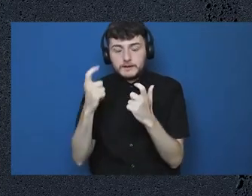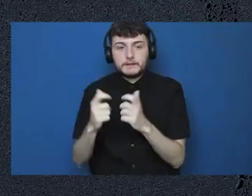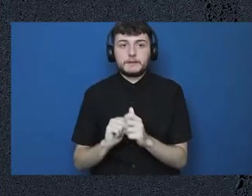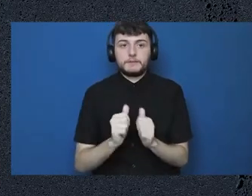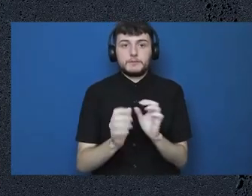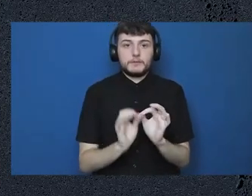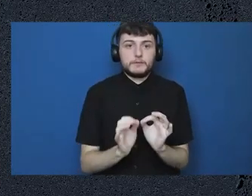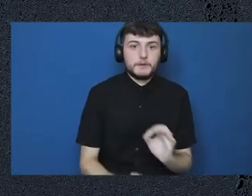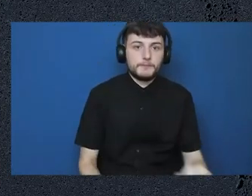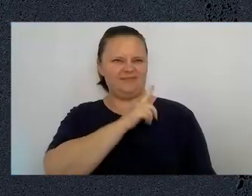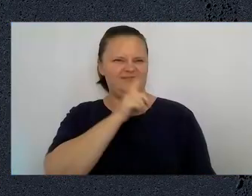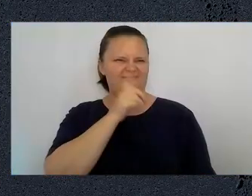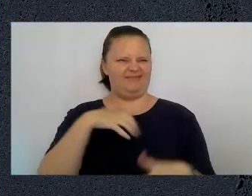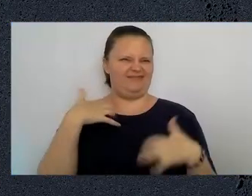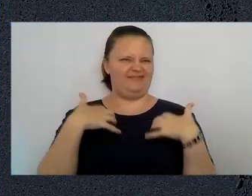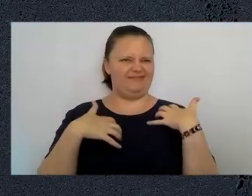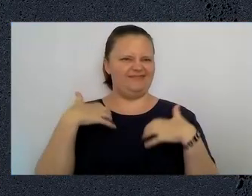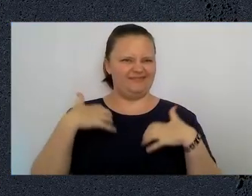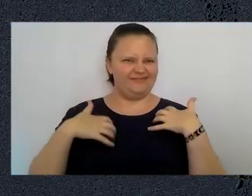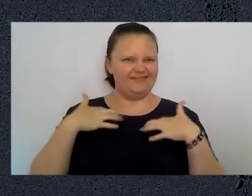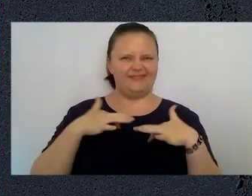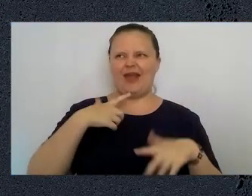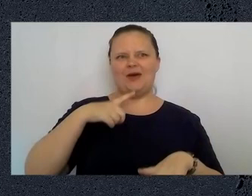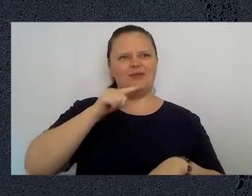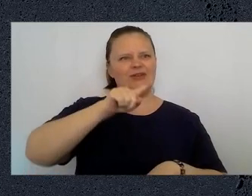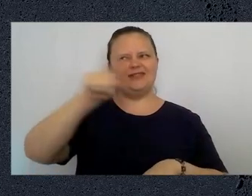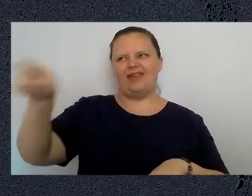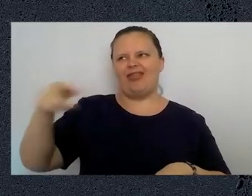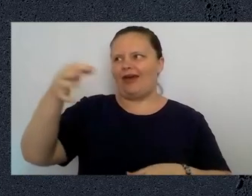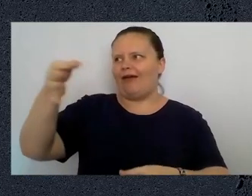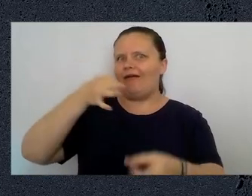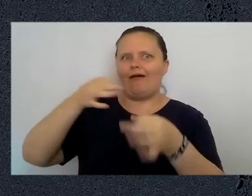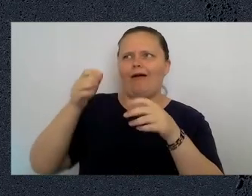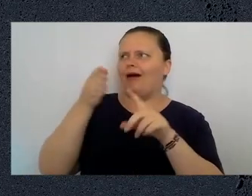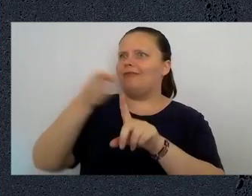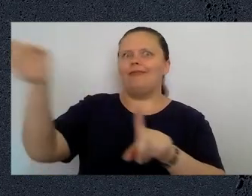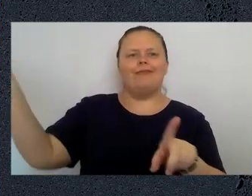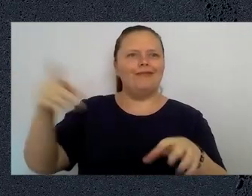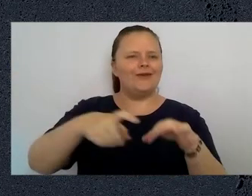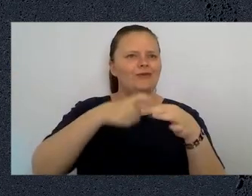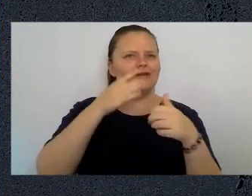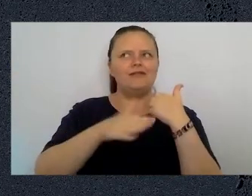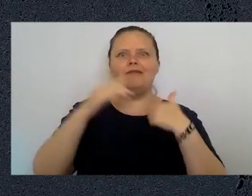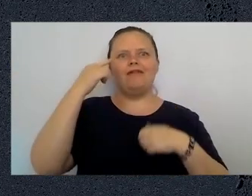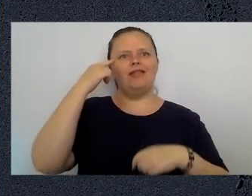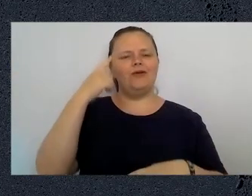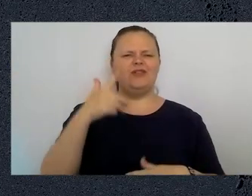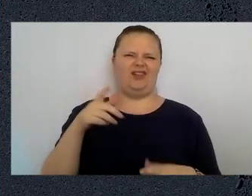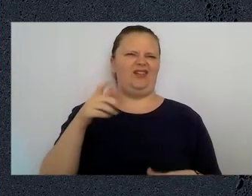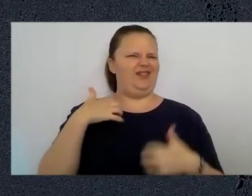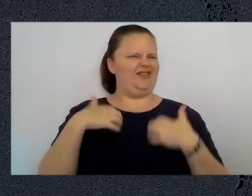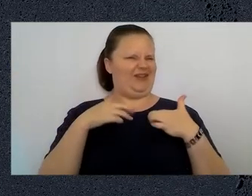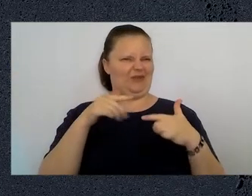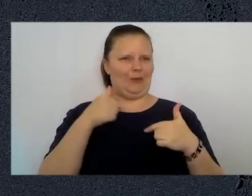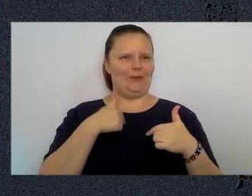so fun because they ask different questions. And that, to me, is really exciting. So for me, it's the